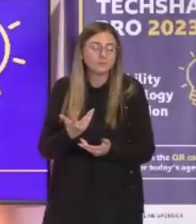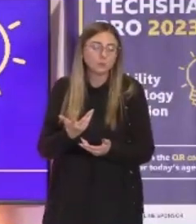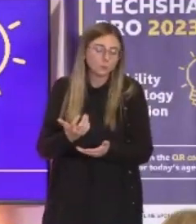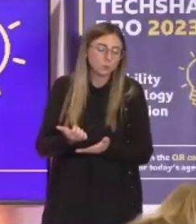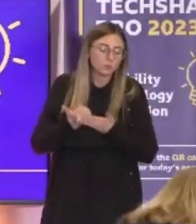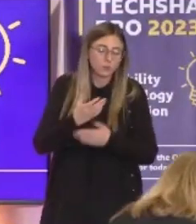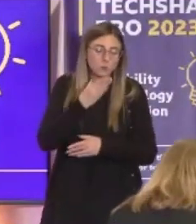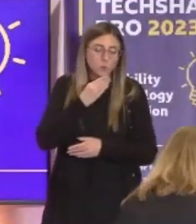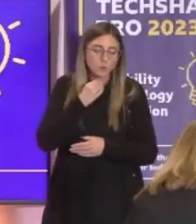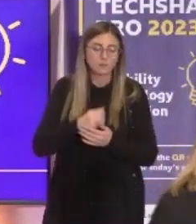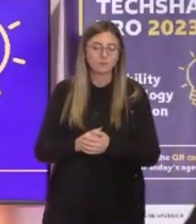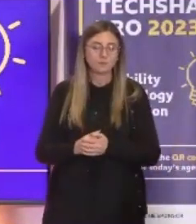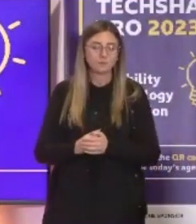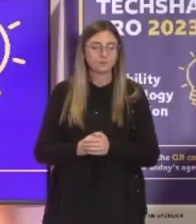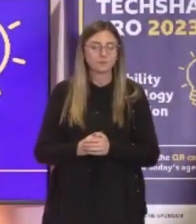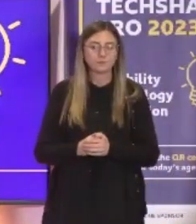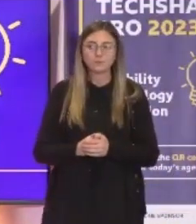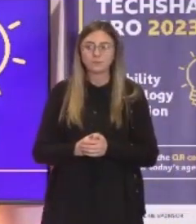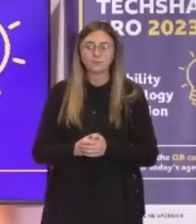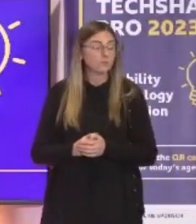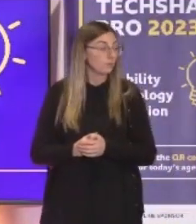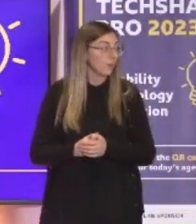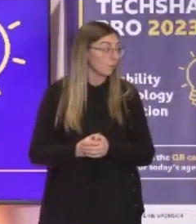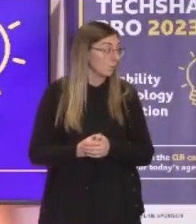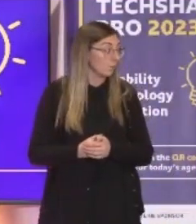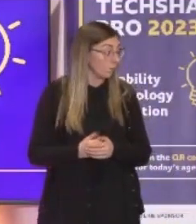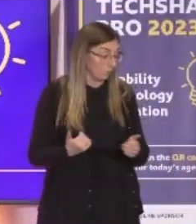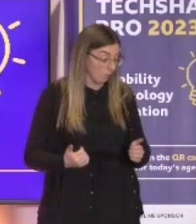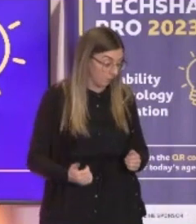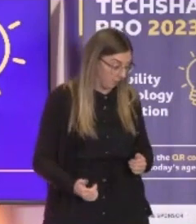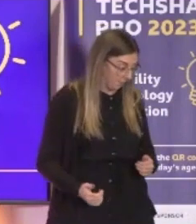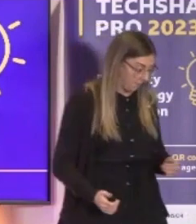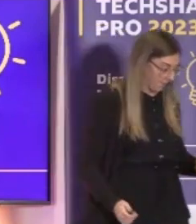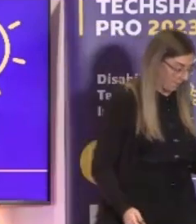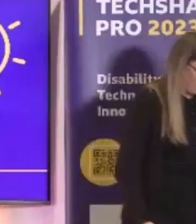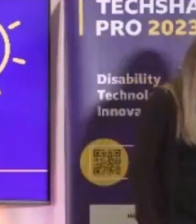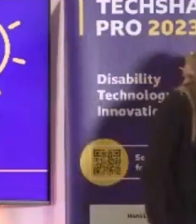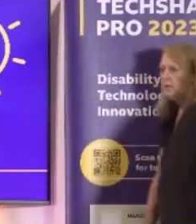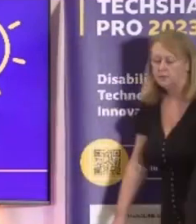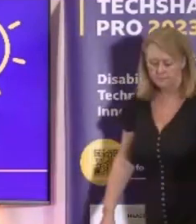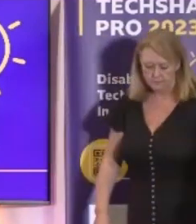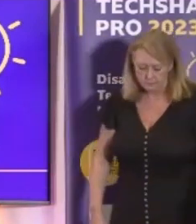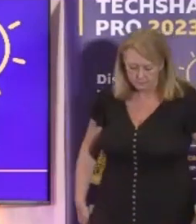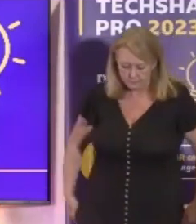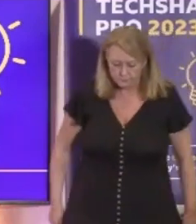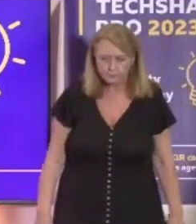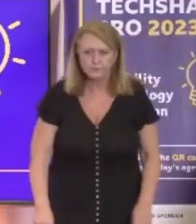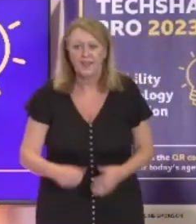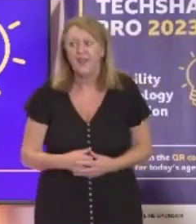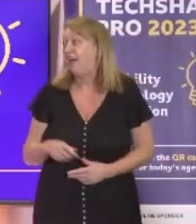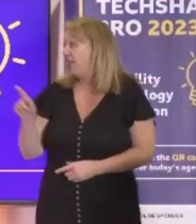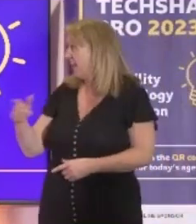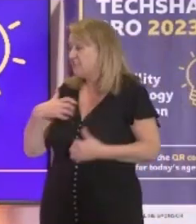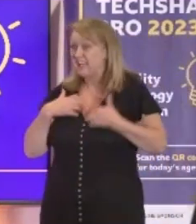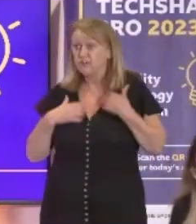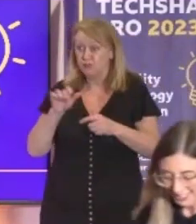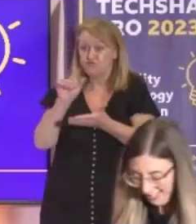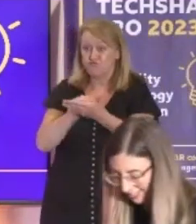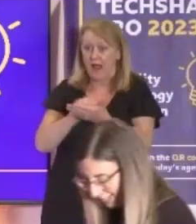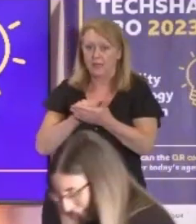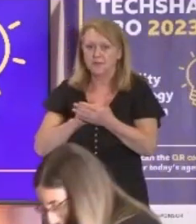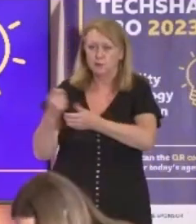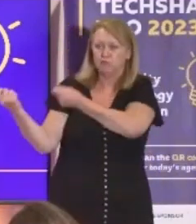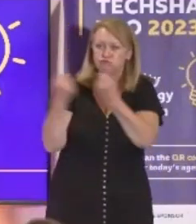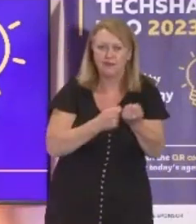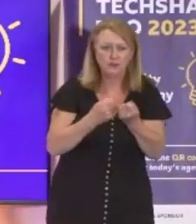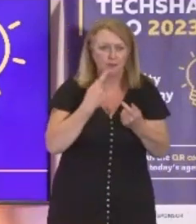do. Yeah. No, I think that, as you say, that third thing is bringing people in, but giving them something fun, changing the paradigm in